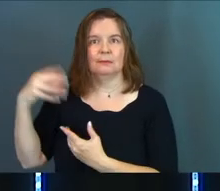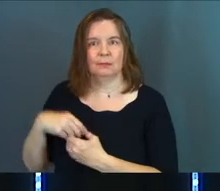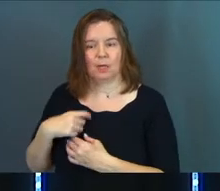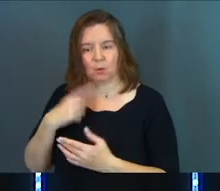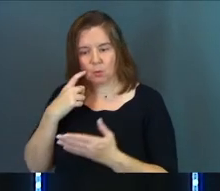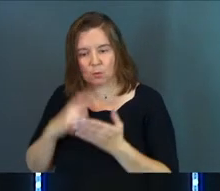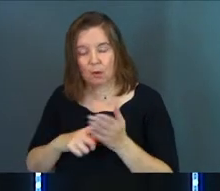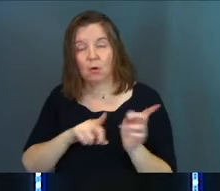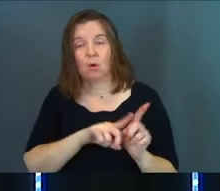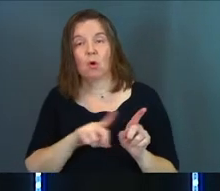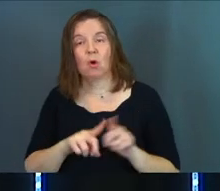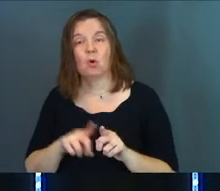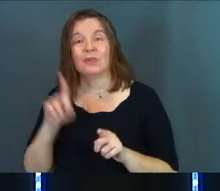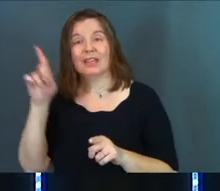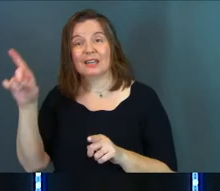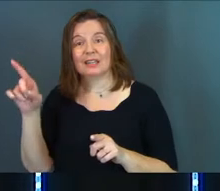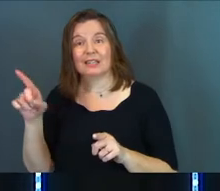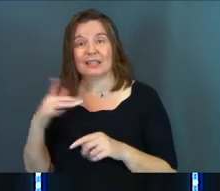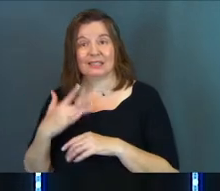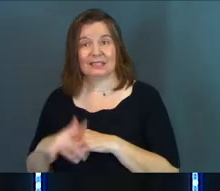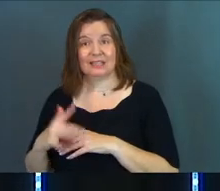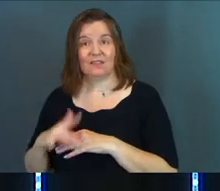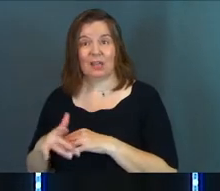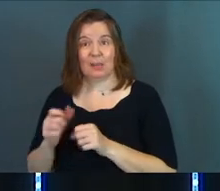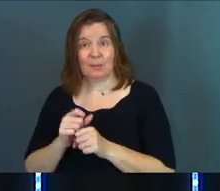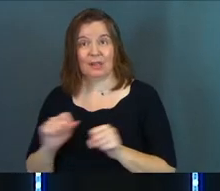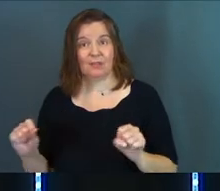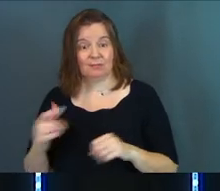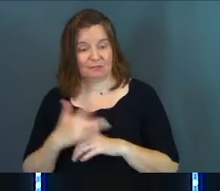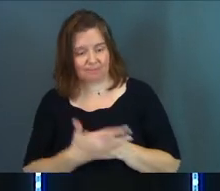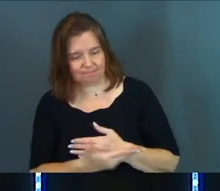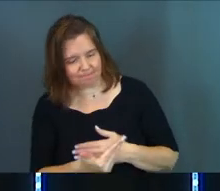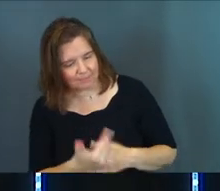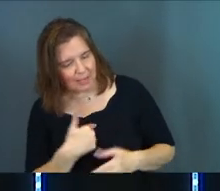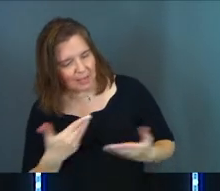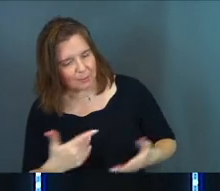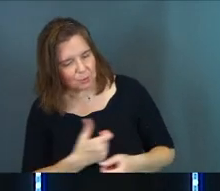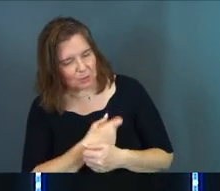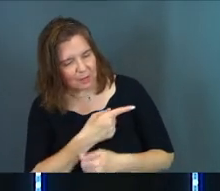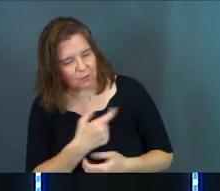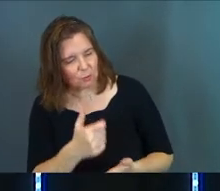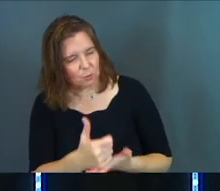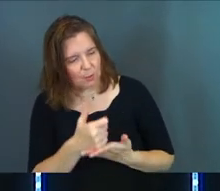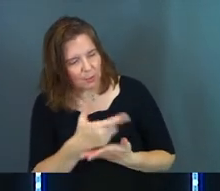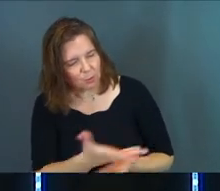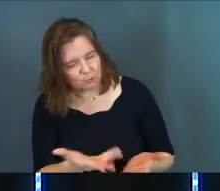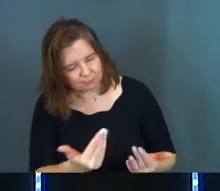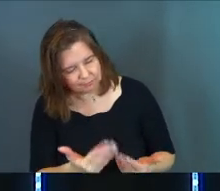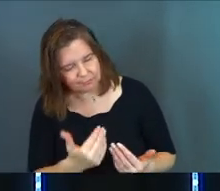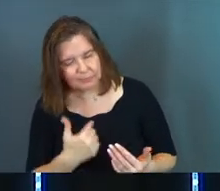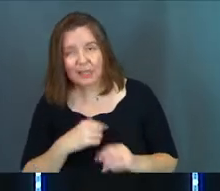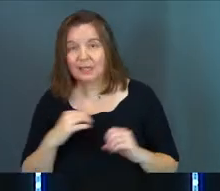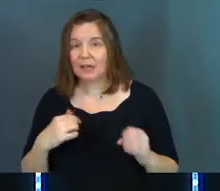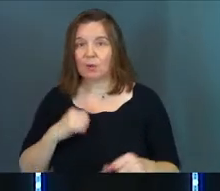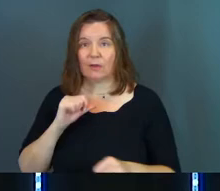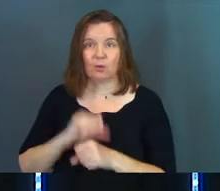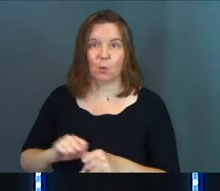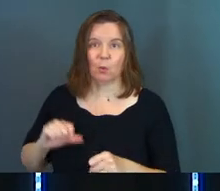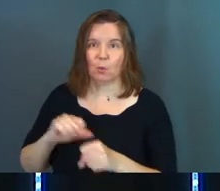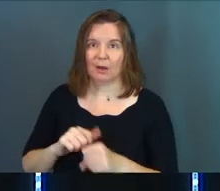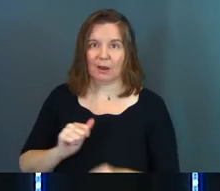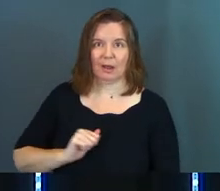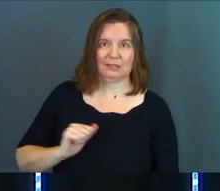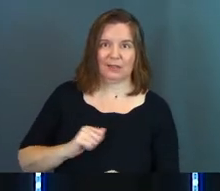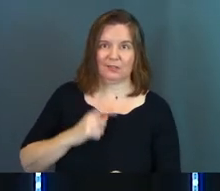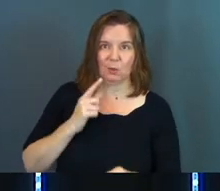then we recognize also that He is available and free and says, here, I'm here to love you. I'm here to help you. It's nothing that we have to work towards or get